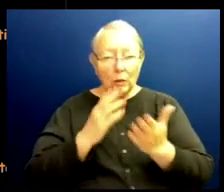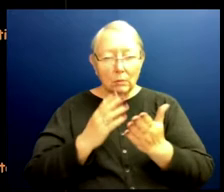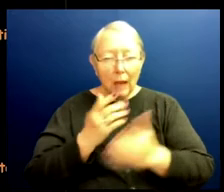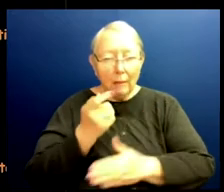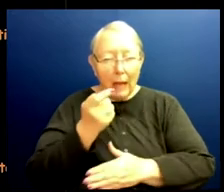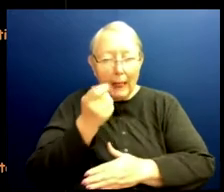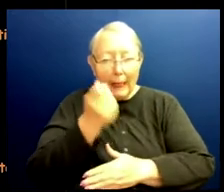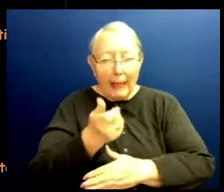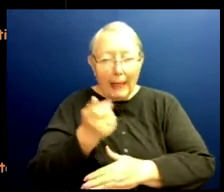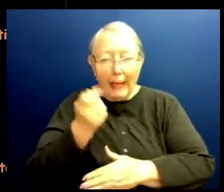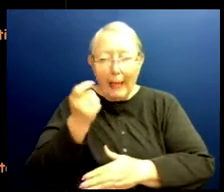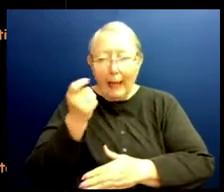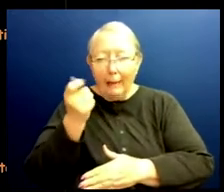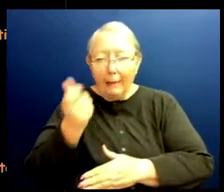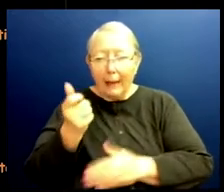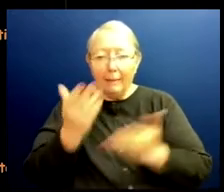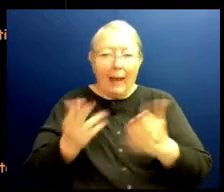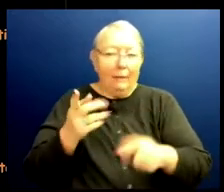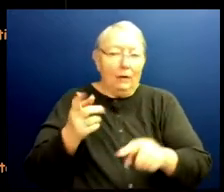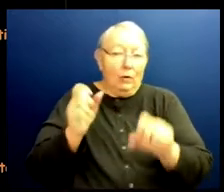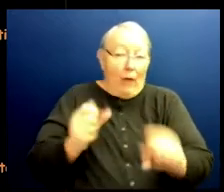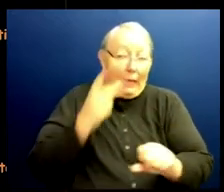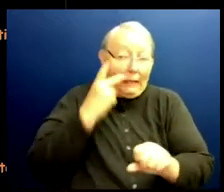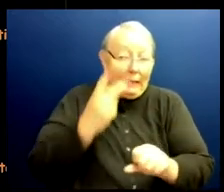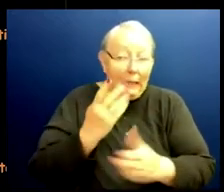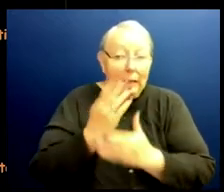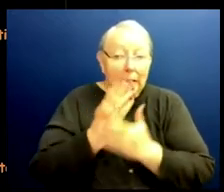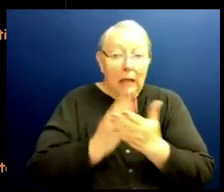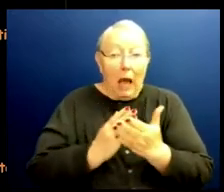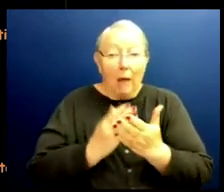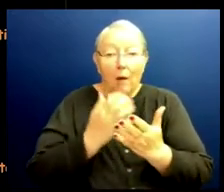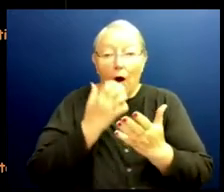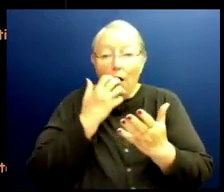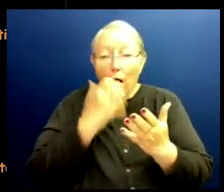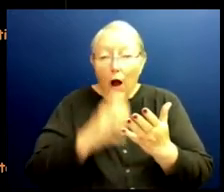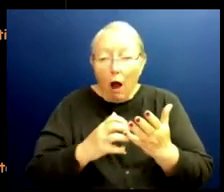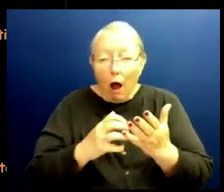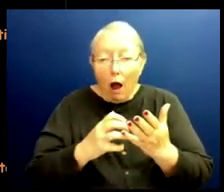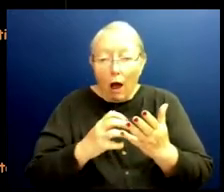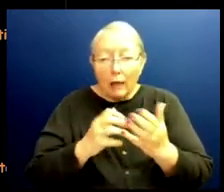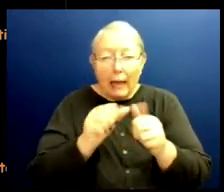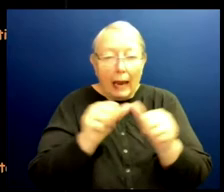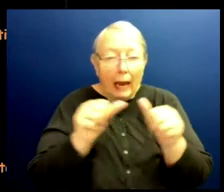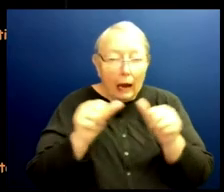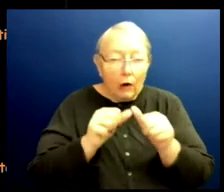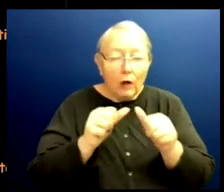some slightly more dense or hotter and cooler regions here